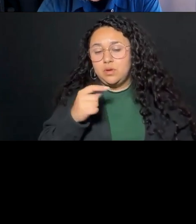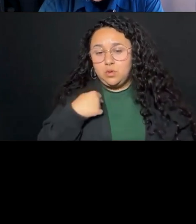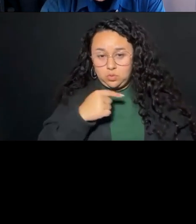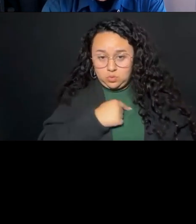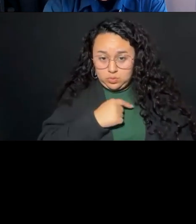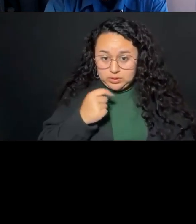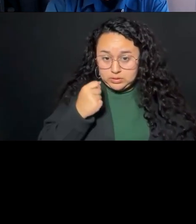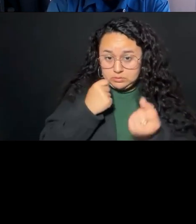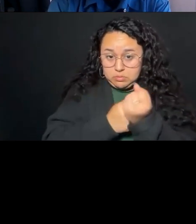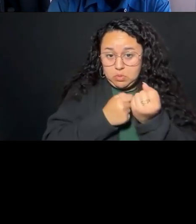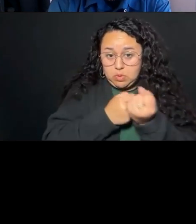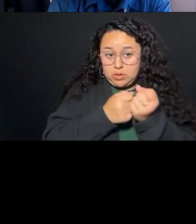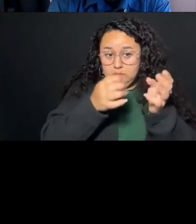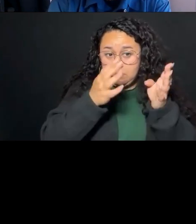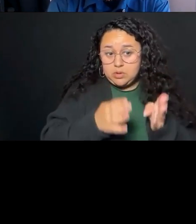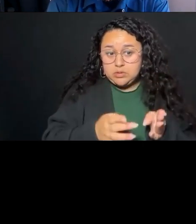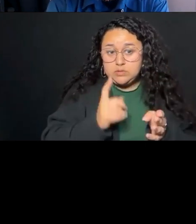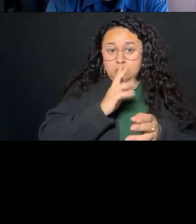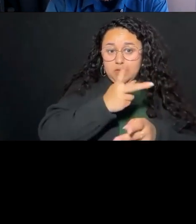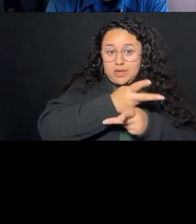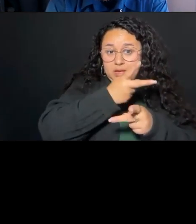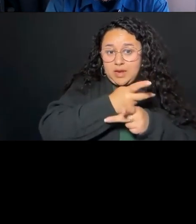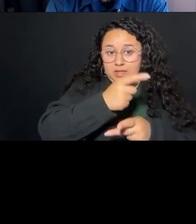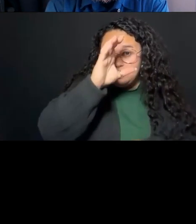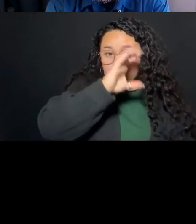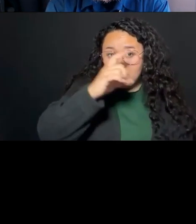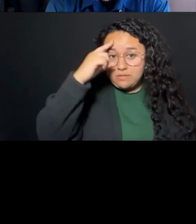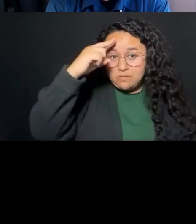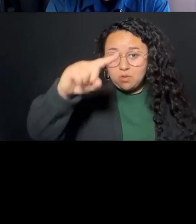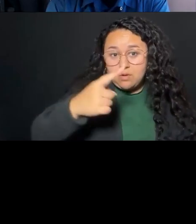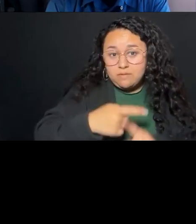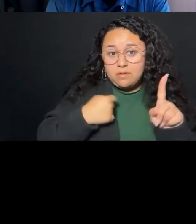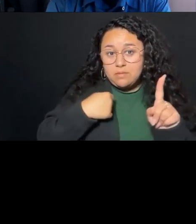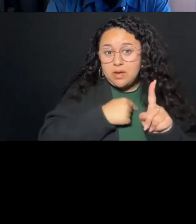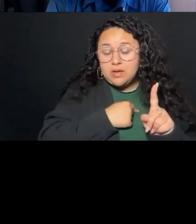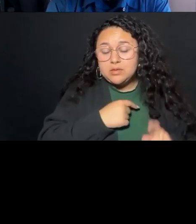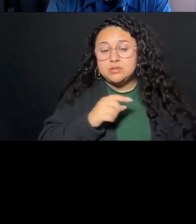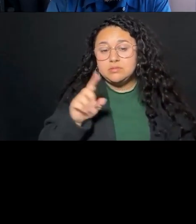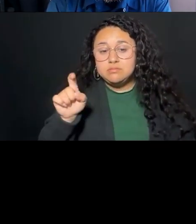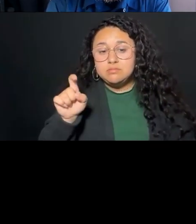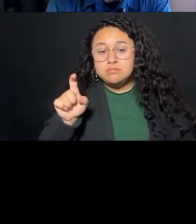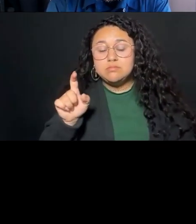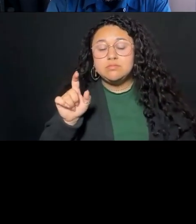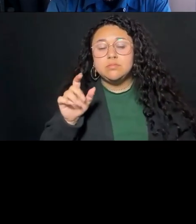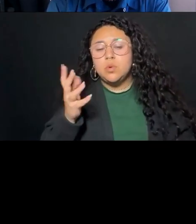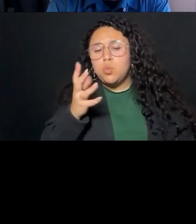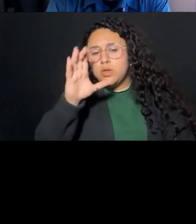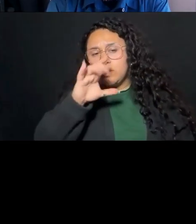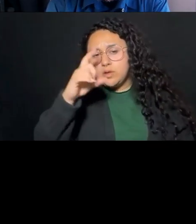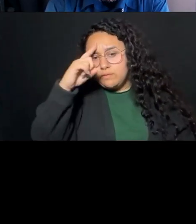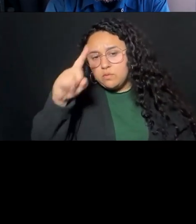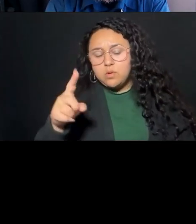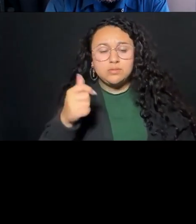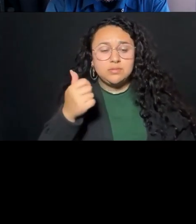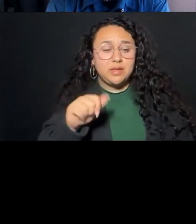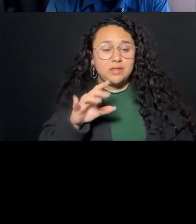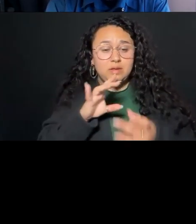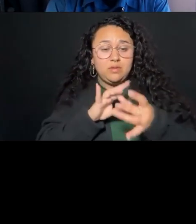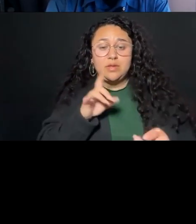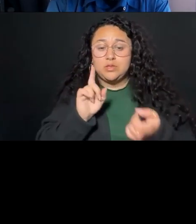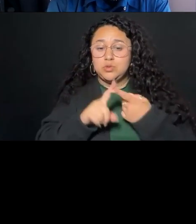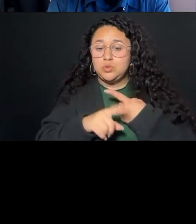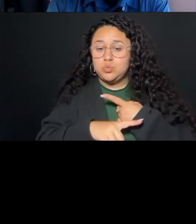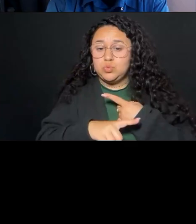we supporting them in the care that they're seeking from us? What are they seeking from us? And does it have anything to do